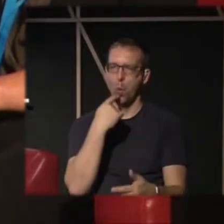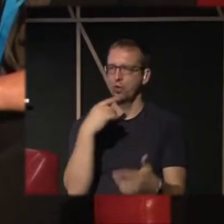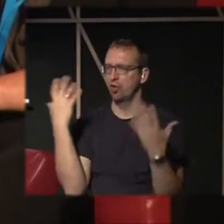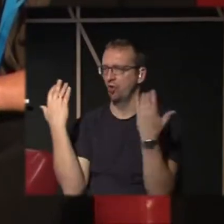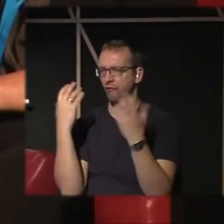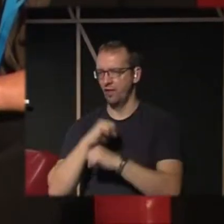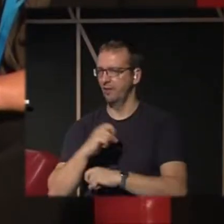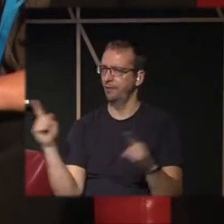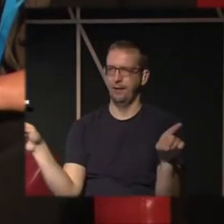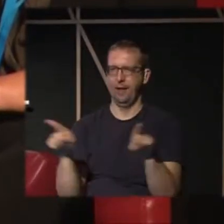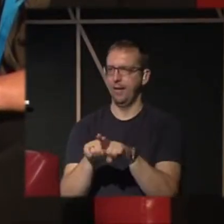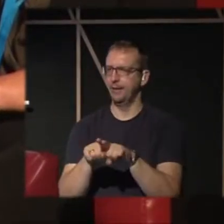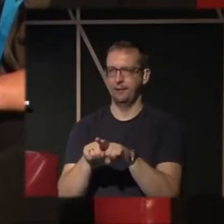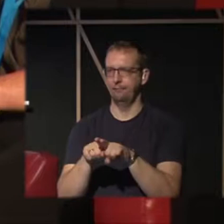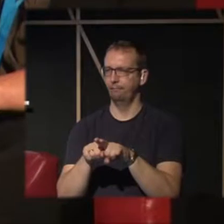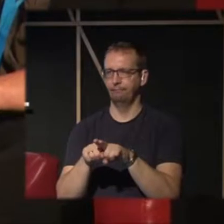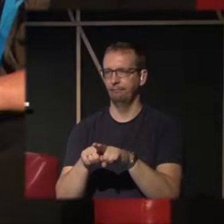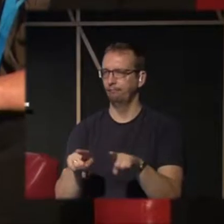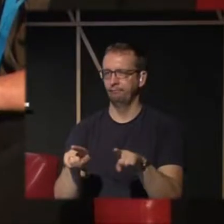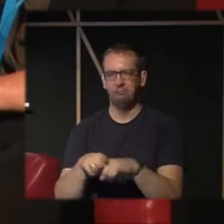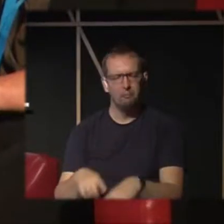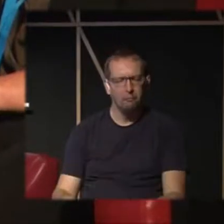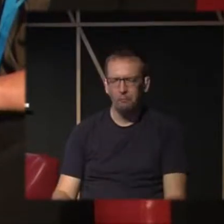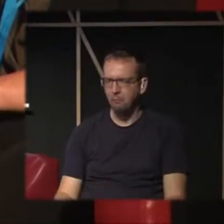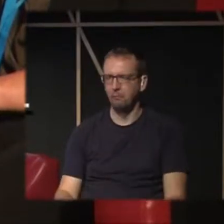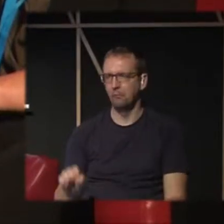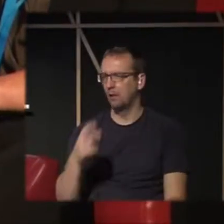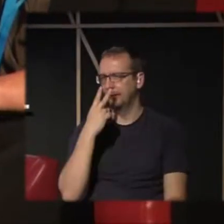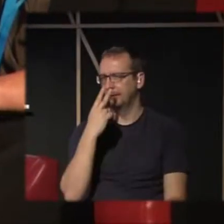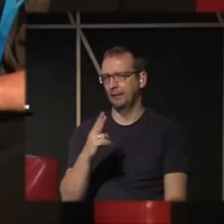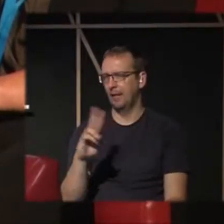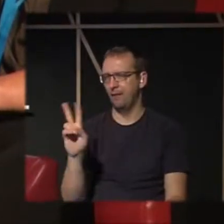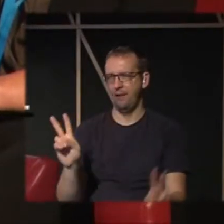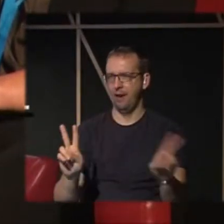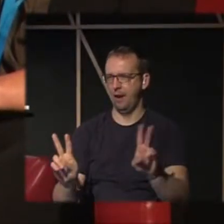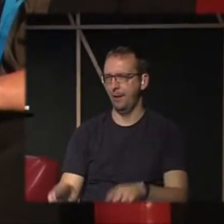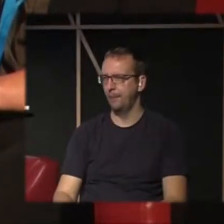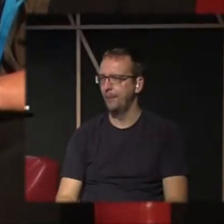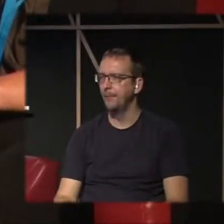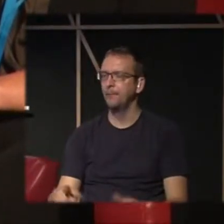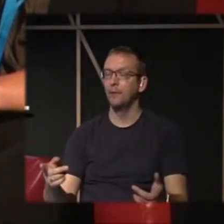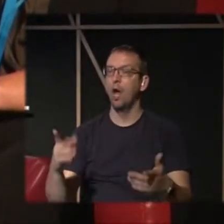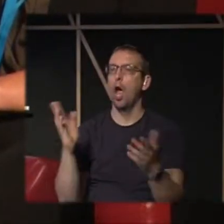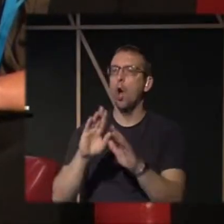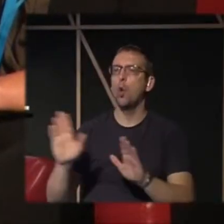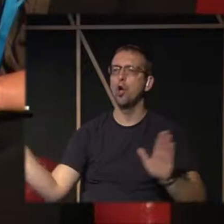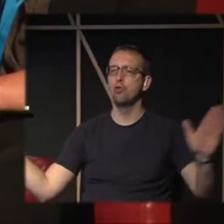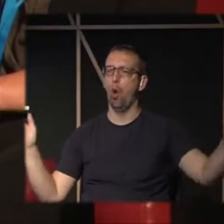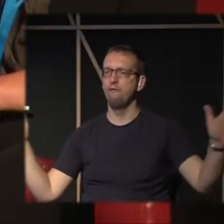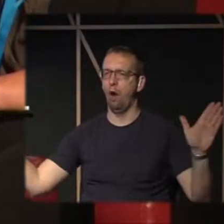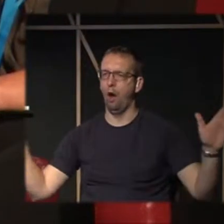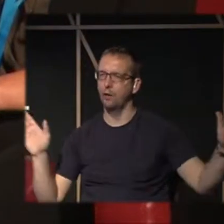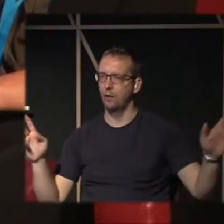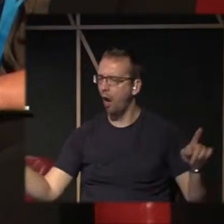And so don't let the sponsors take control of your kits. You can have a say, and that will make a big difference to